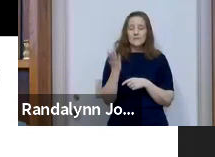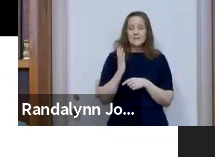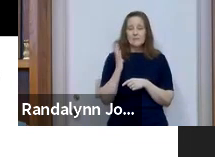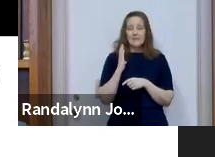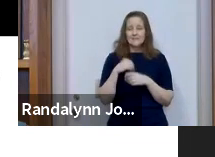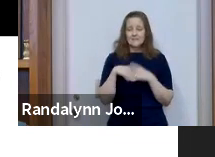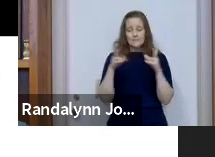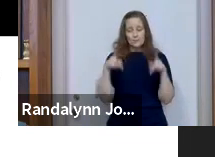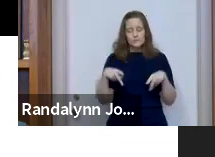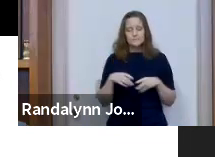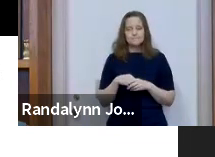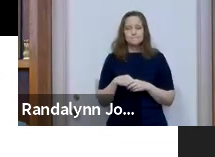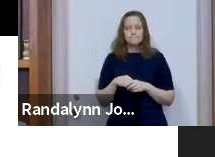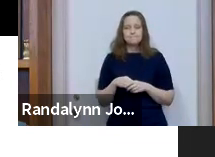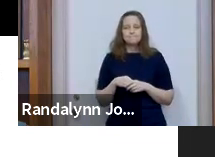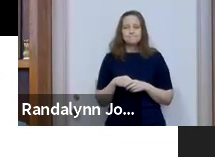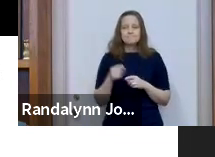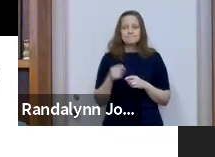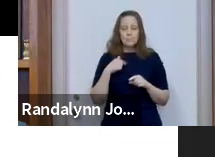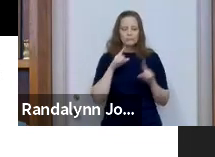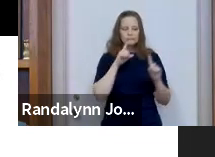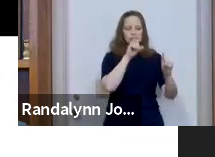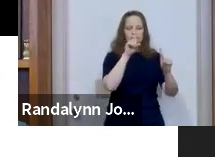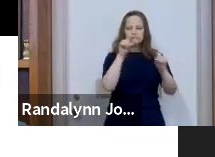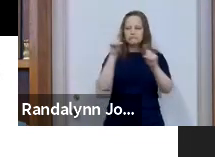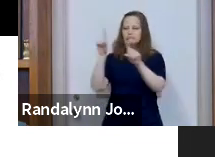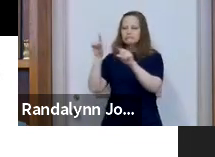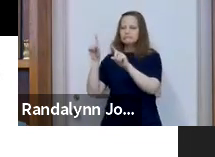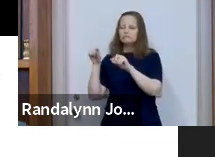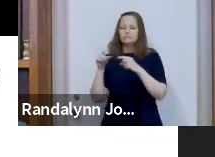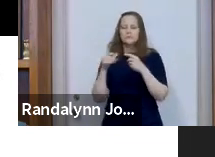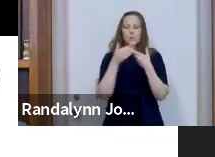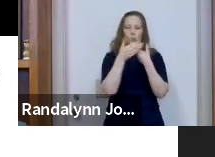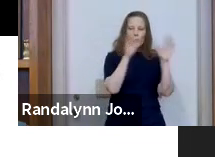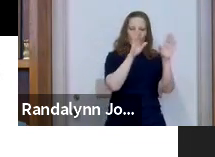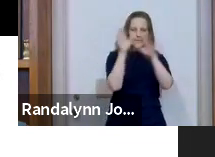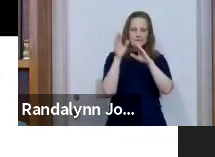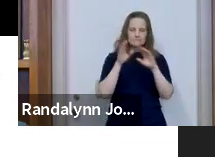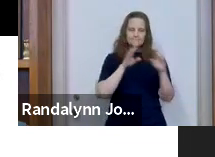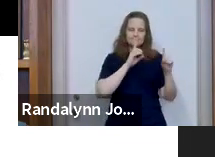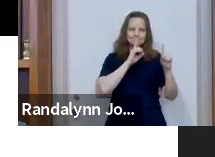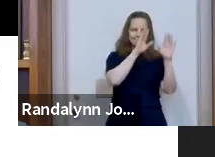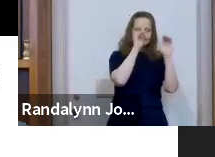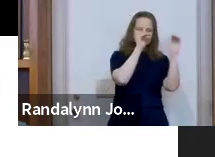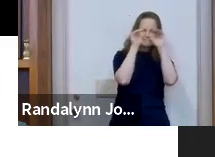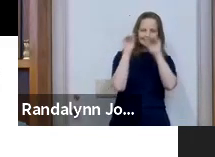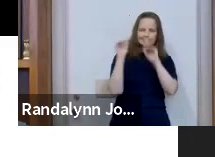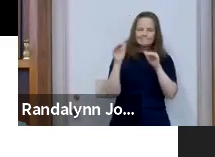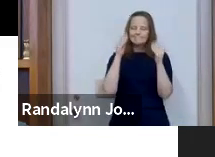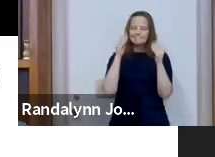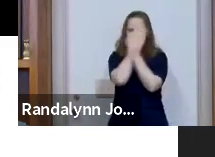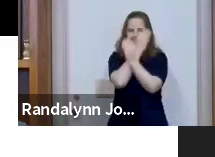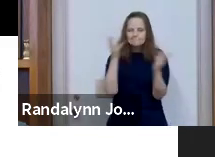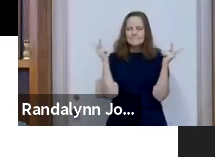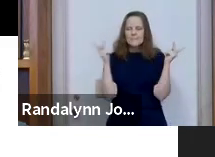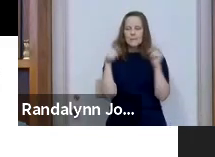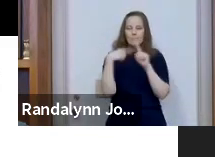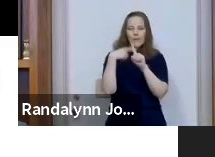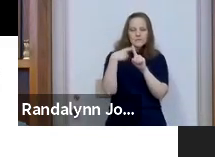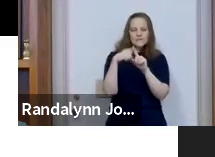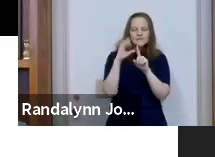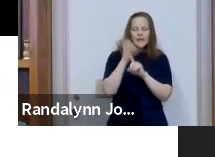person. I would go from room to room, talking about people, letting them know of the positive case,